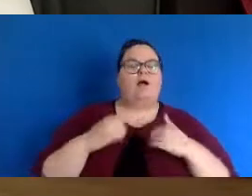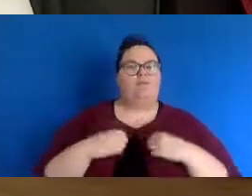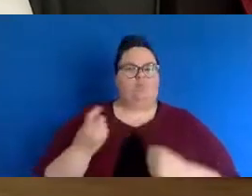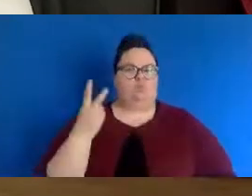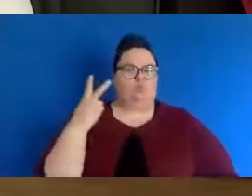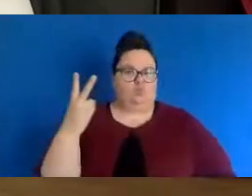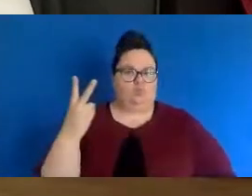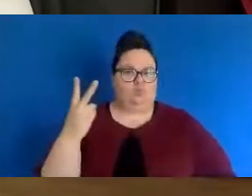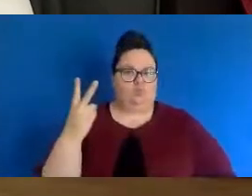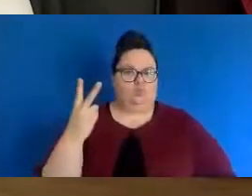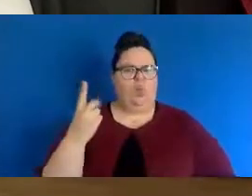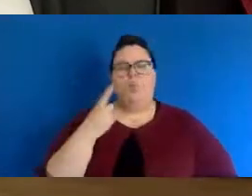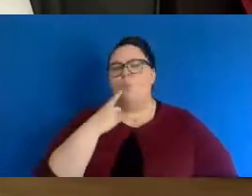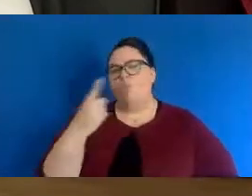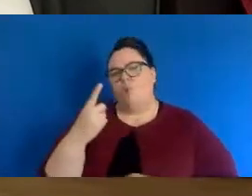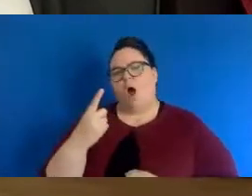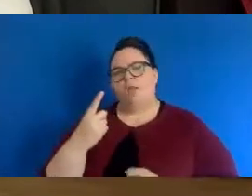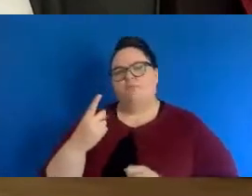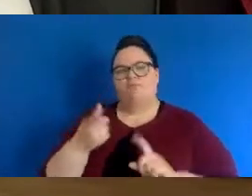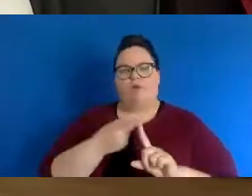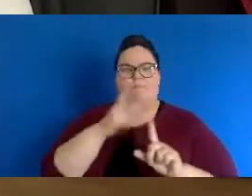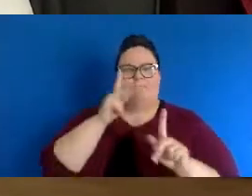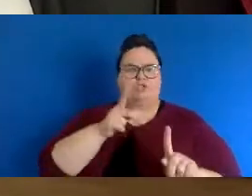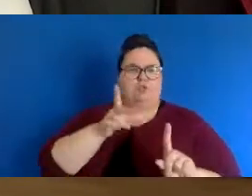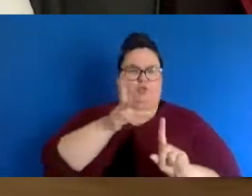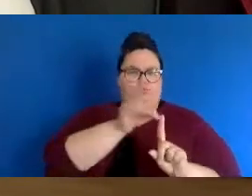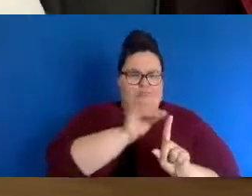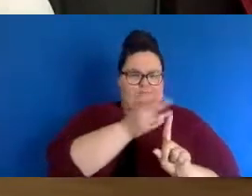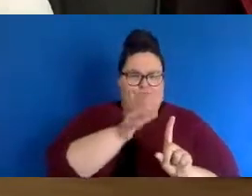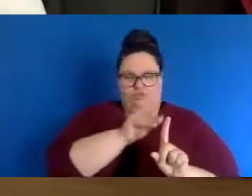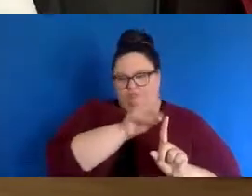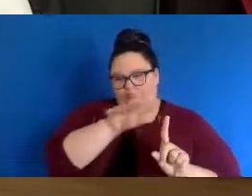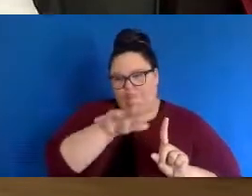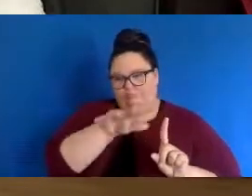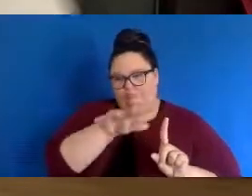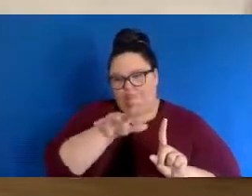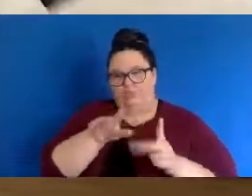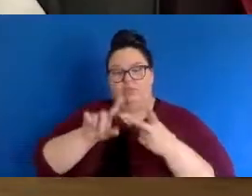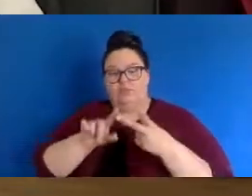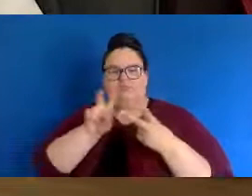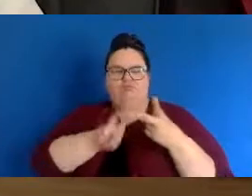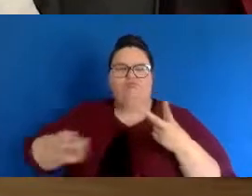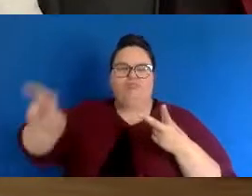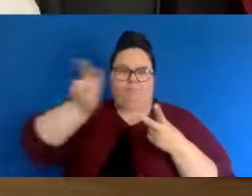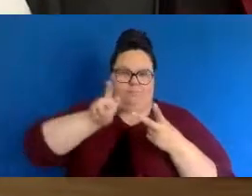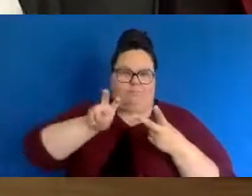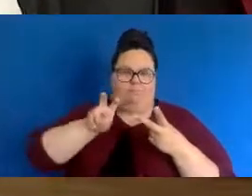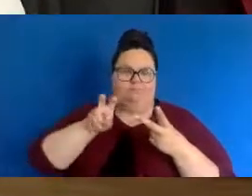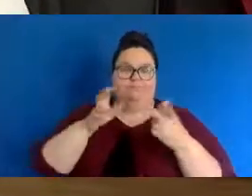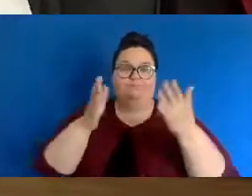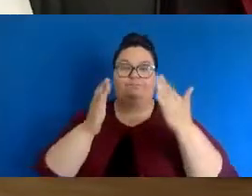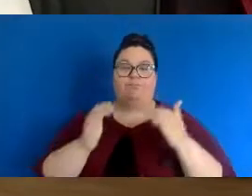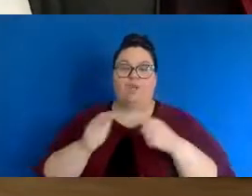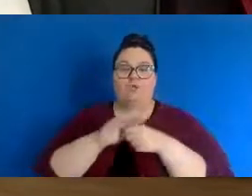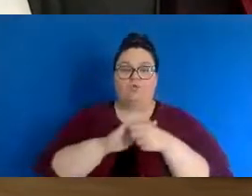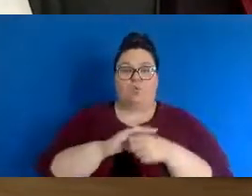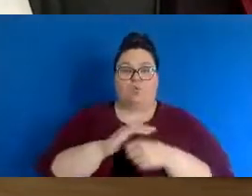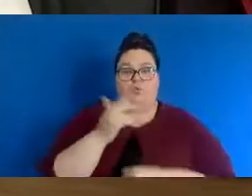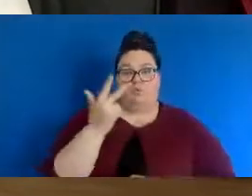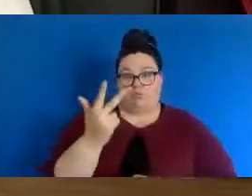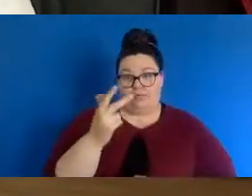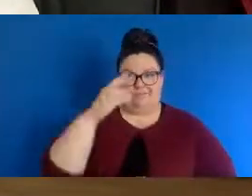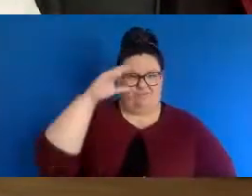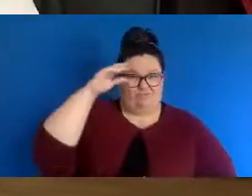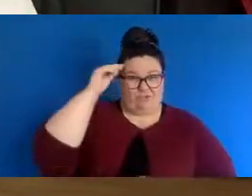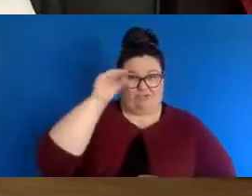cases. One is a contact of a previously confirmed case, and the other is travel-related. There is 1 new case in Zone 3,